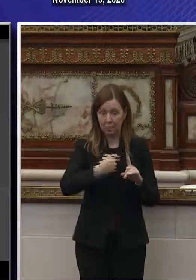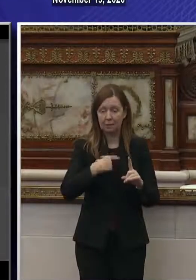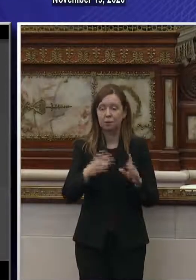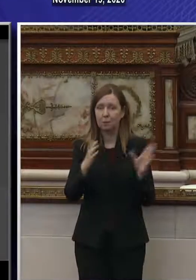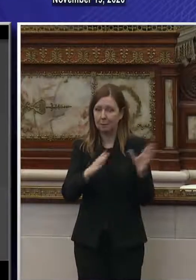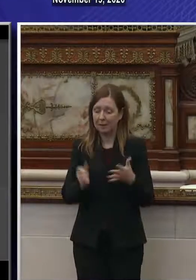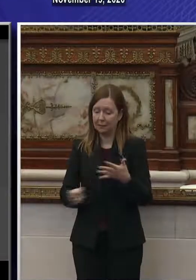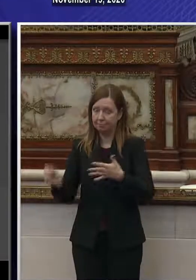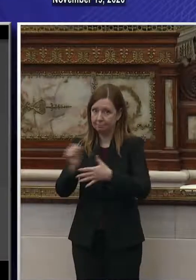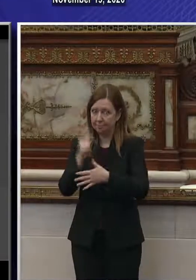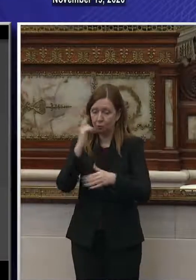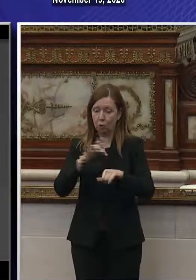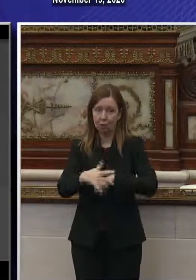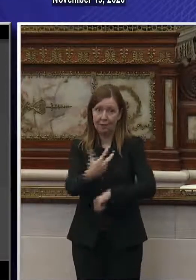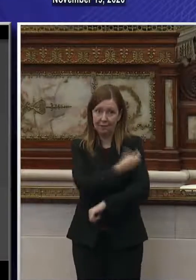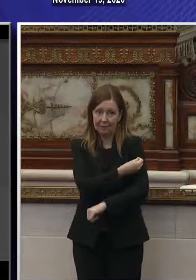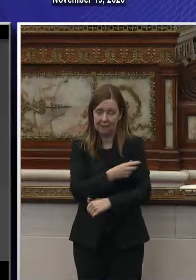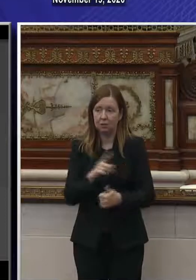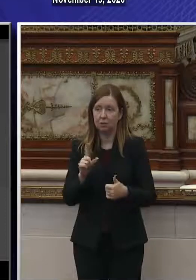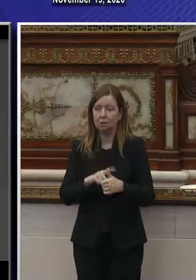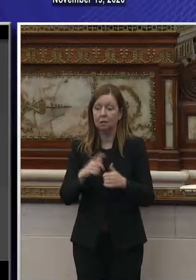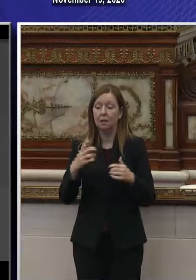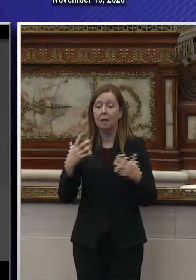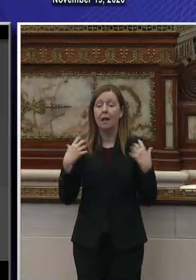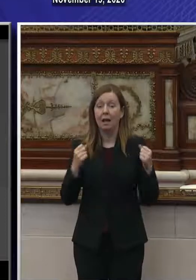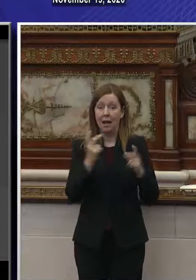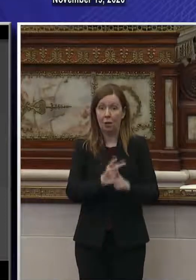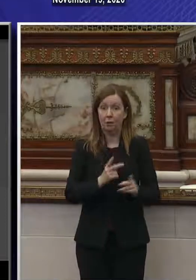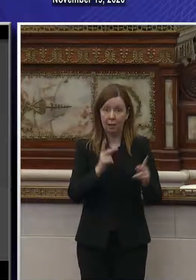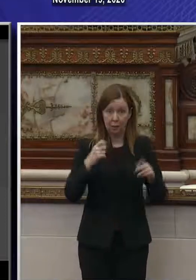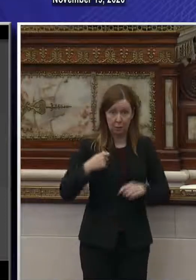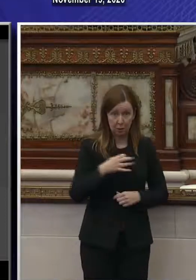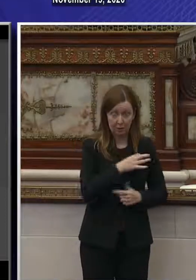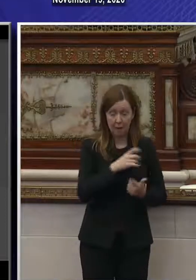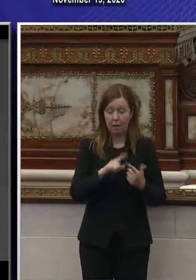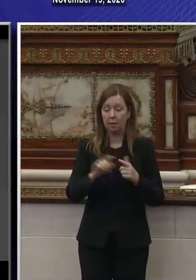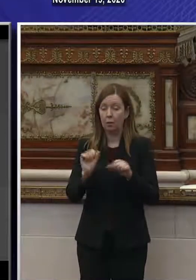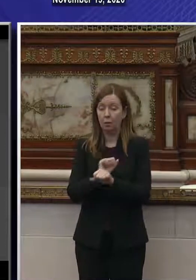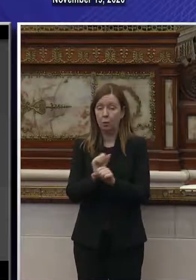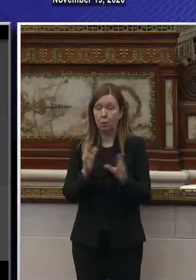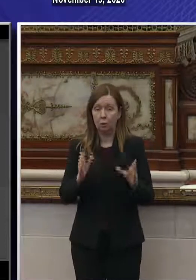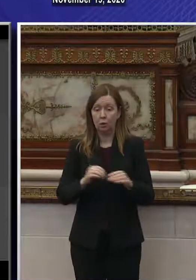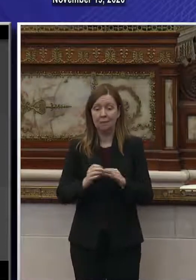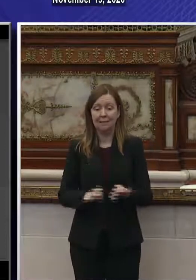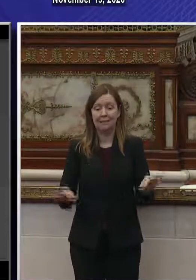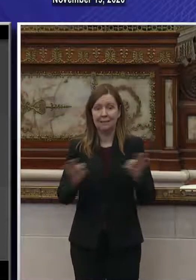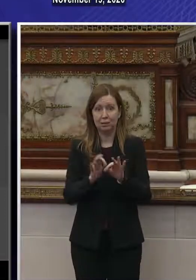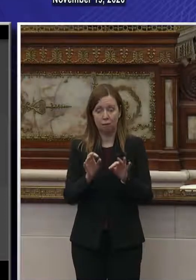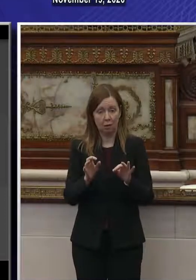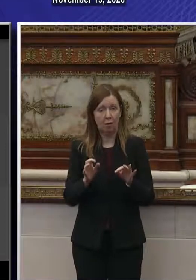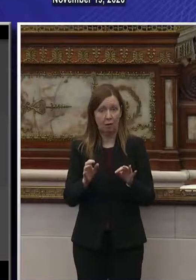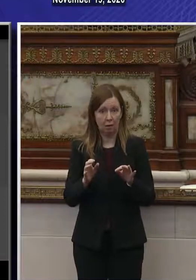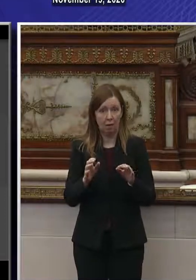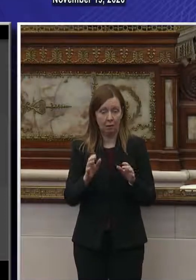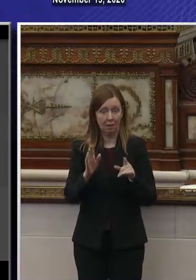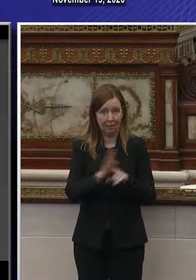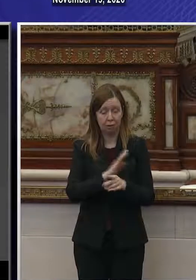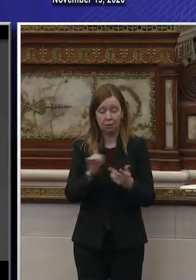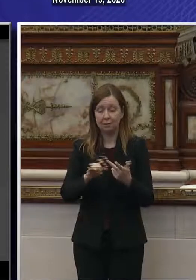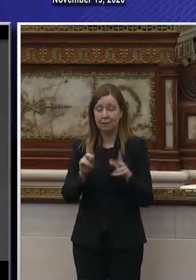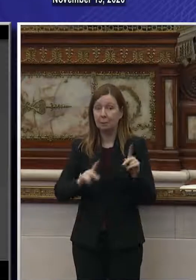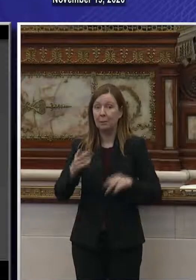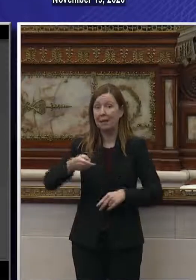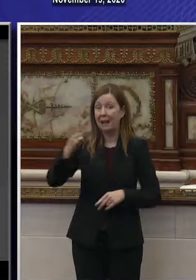groups for early vaccination: healthcare personnel, workers in essential and critical industries, people at high risk due to